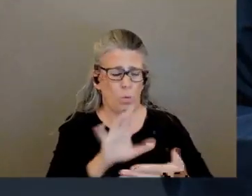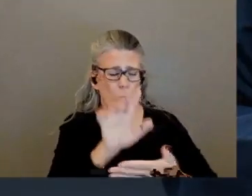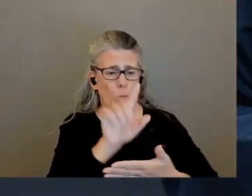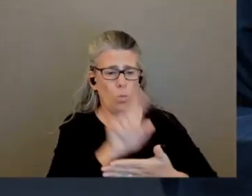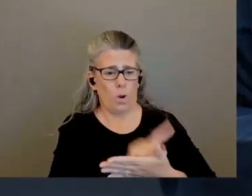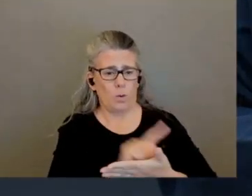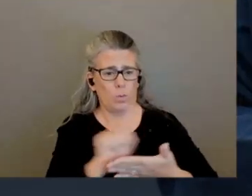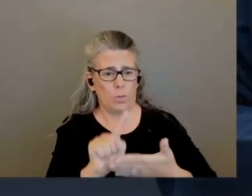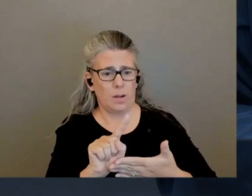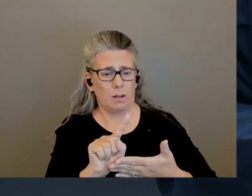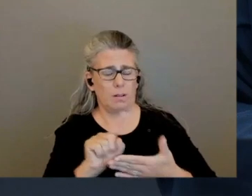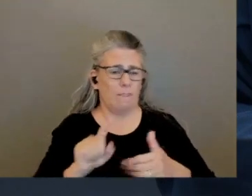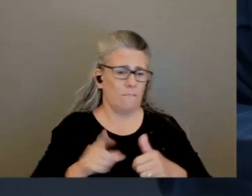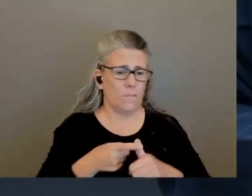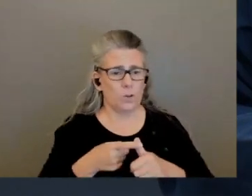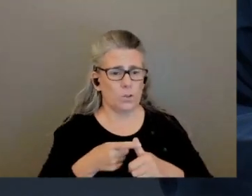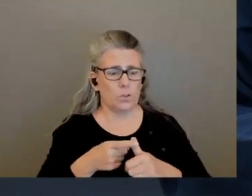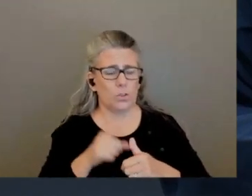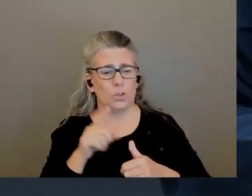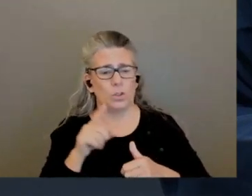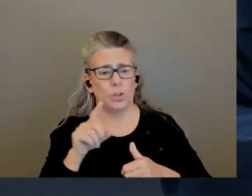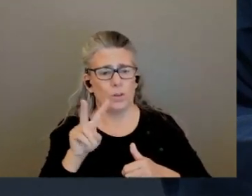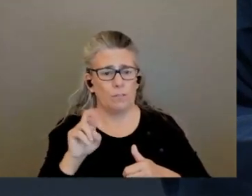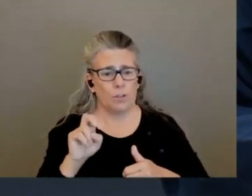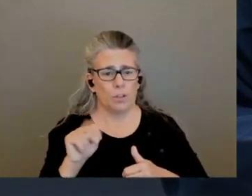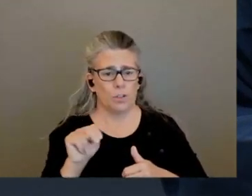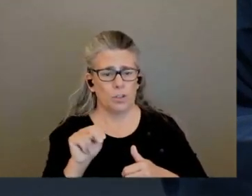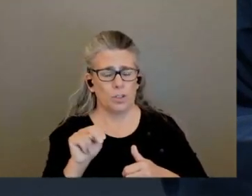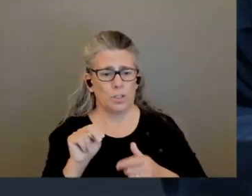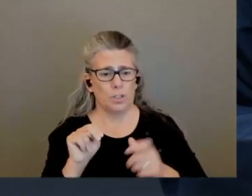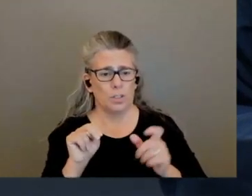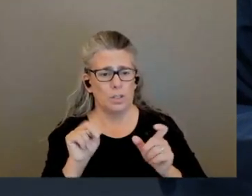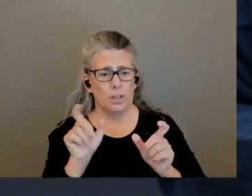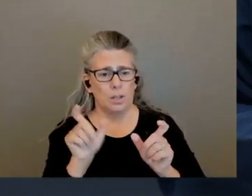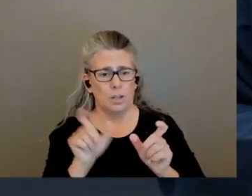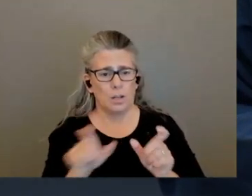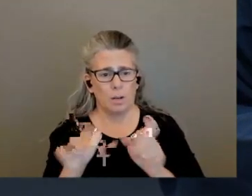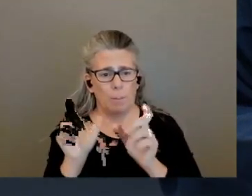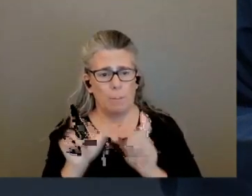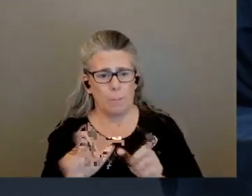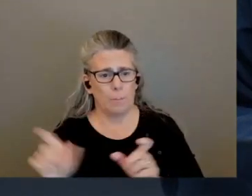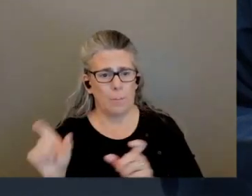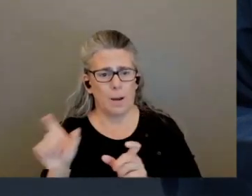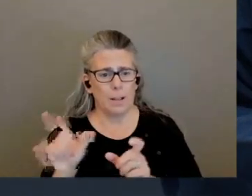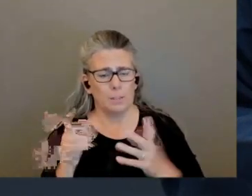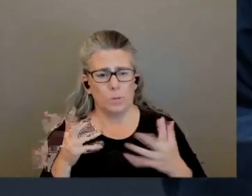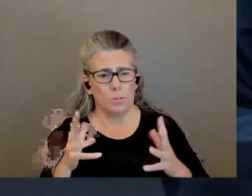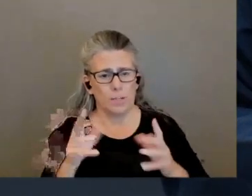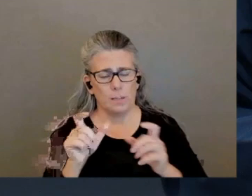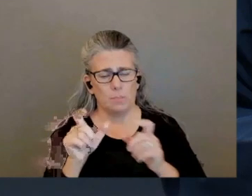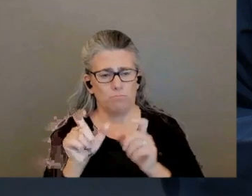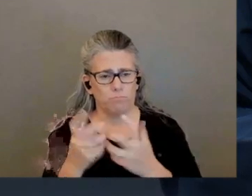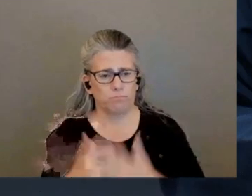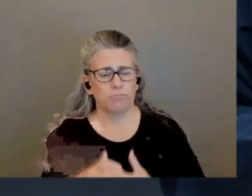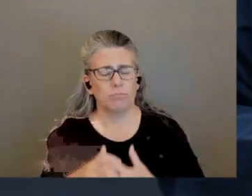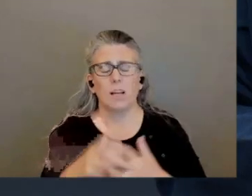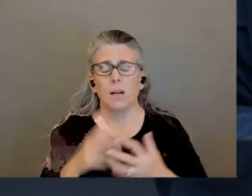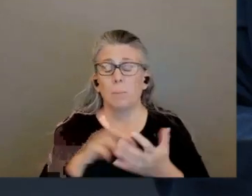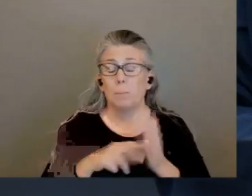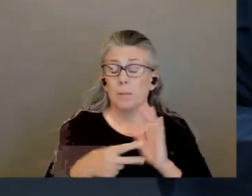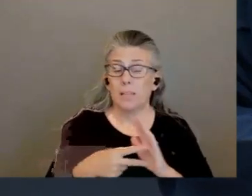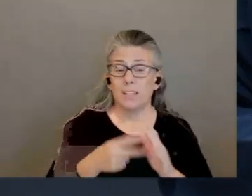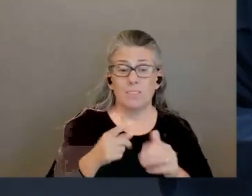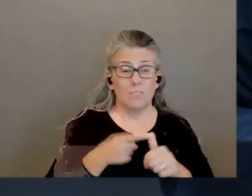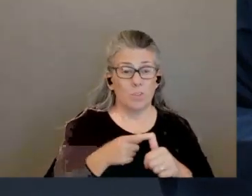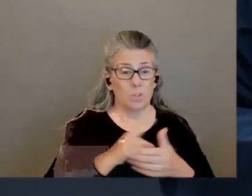compiled. Wow. So you have a couple million lines of C++ highly optimized for x86, and a week after, with a couple